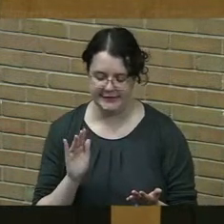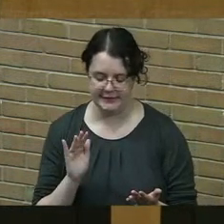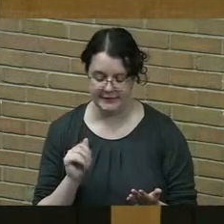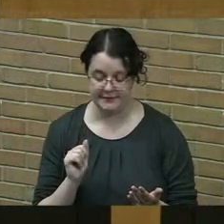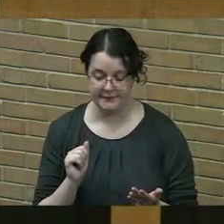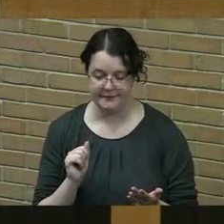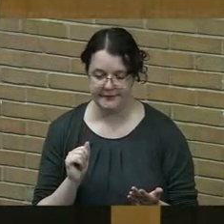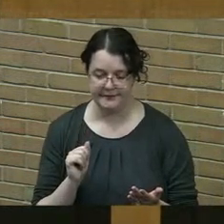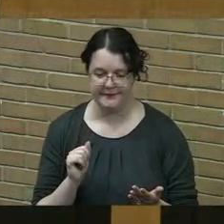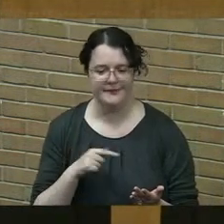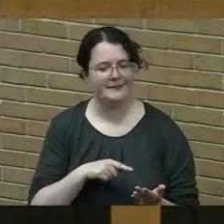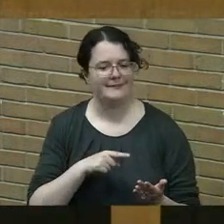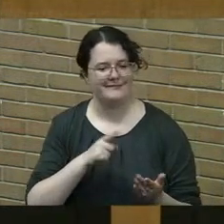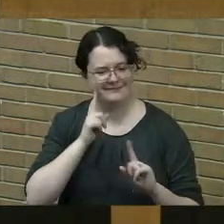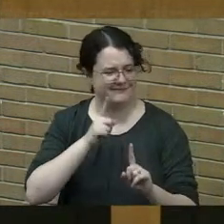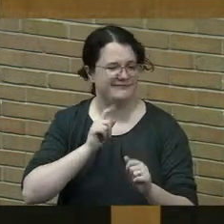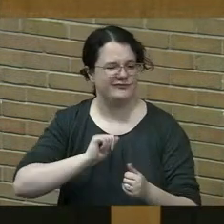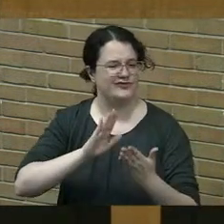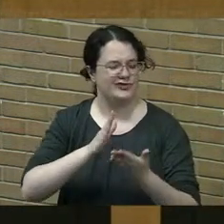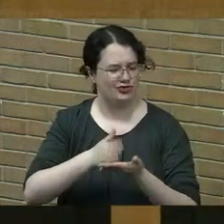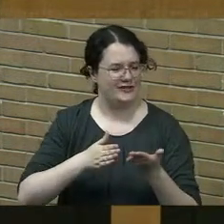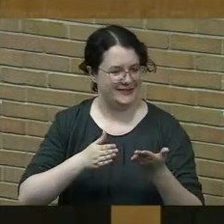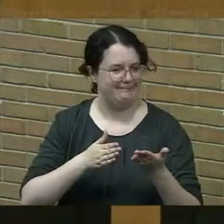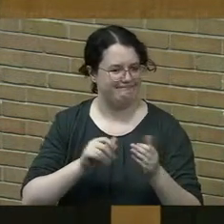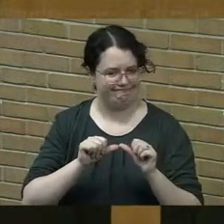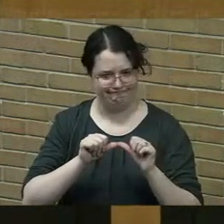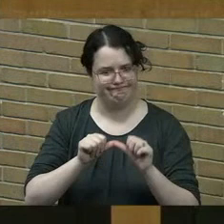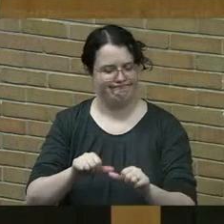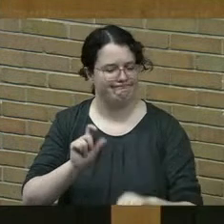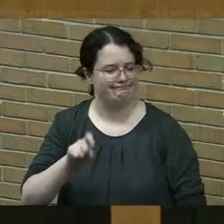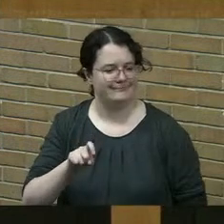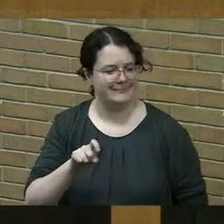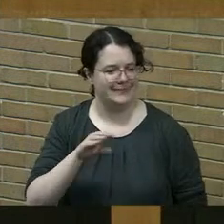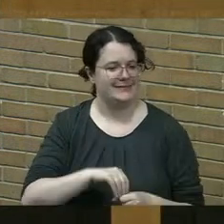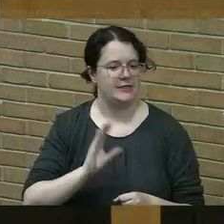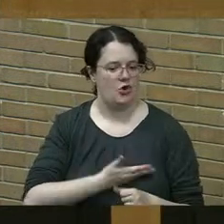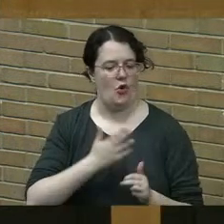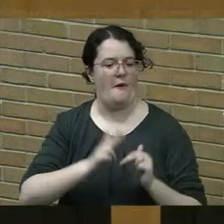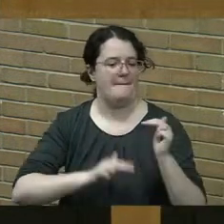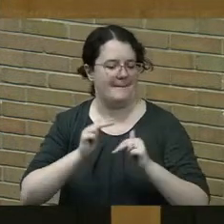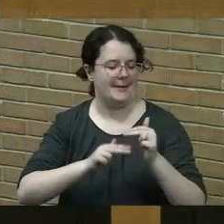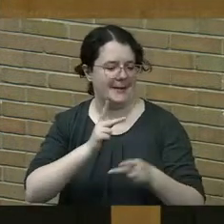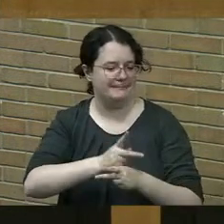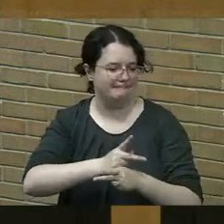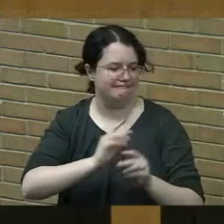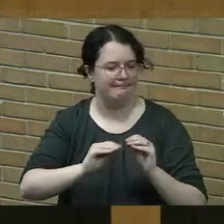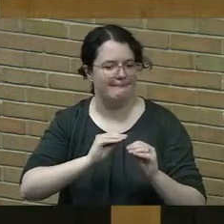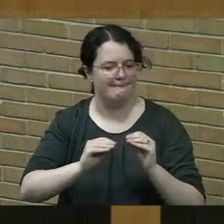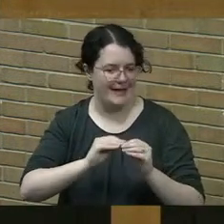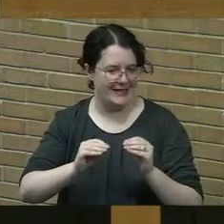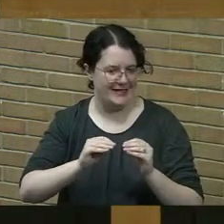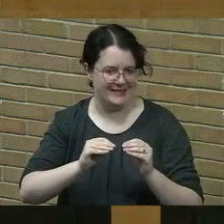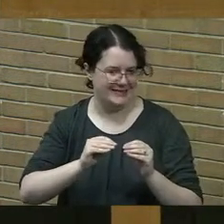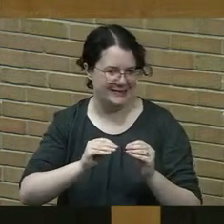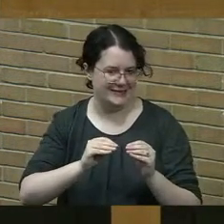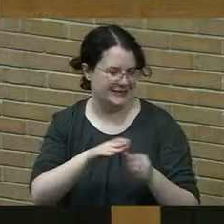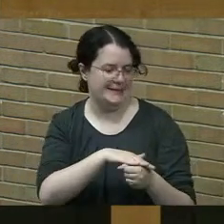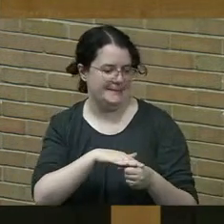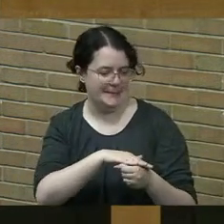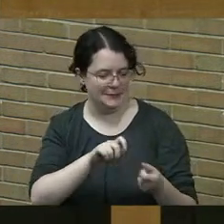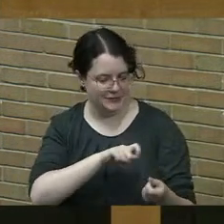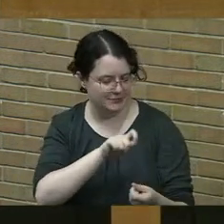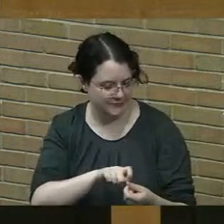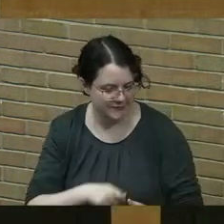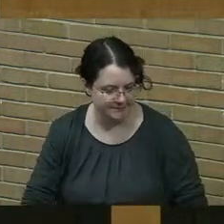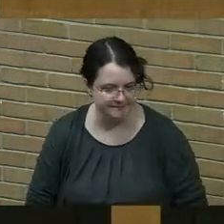to address some ongoing needs in our building maintenance area, particularly as we continue